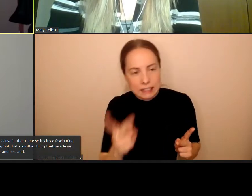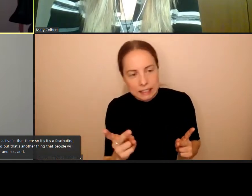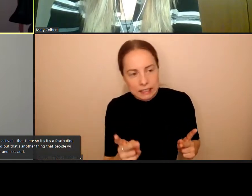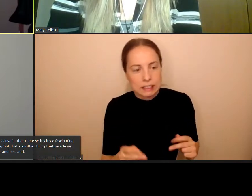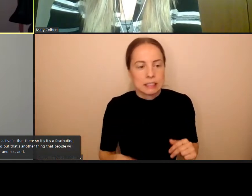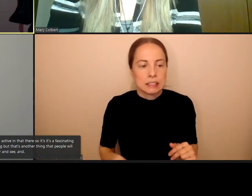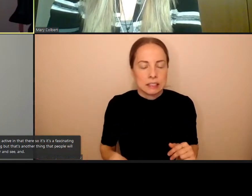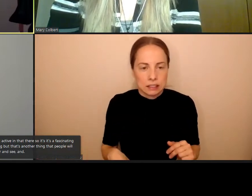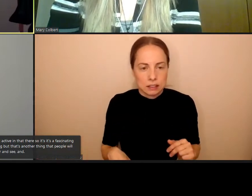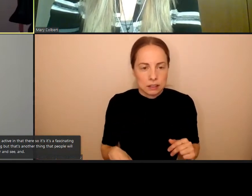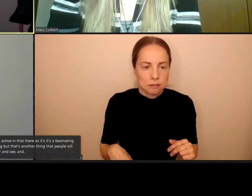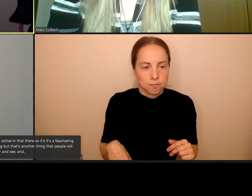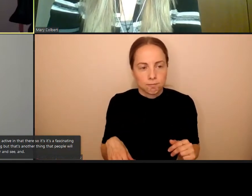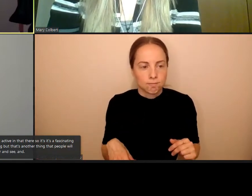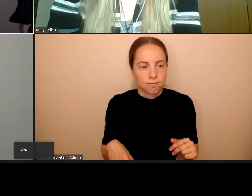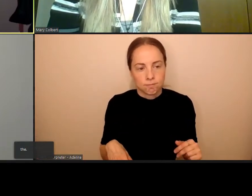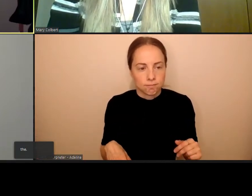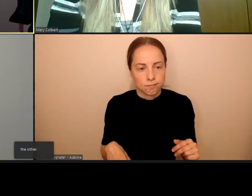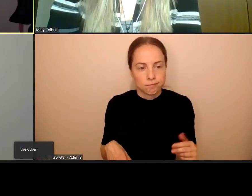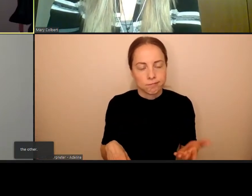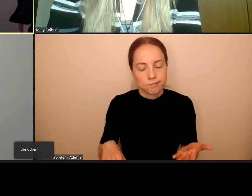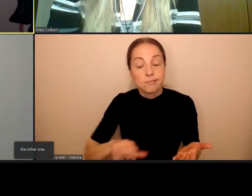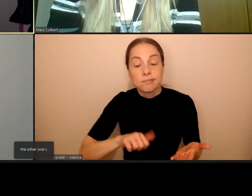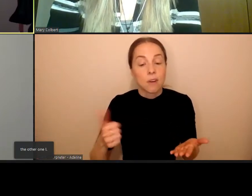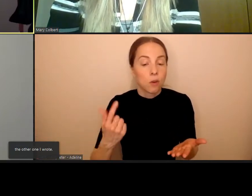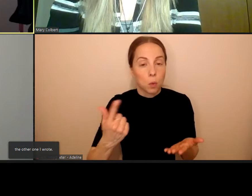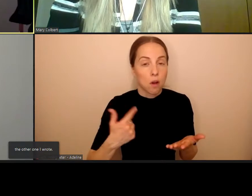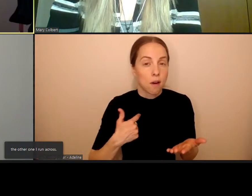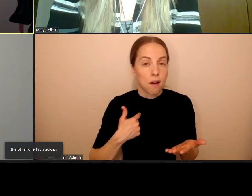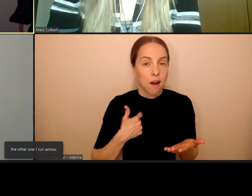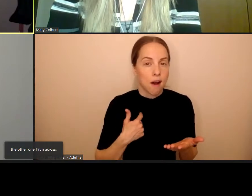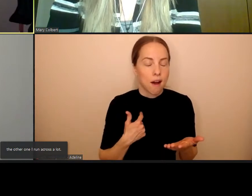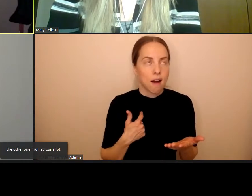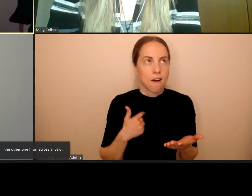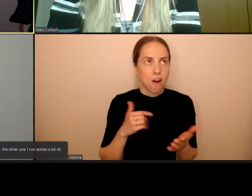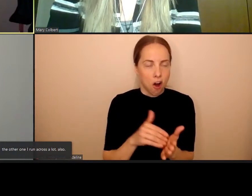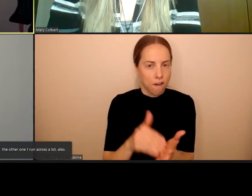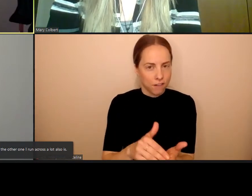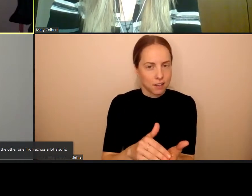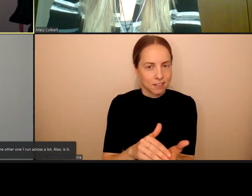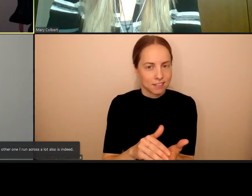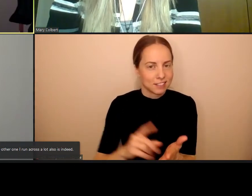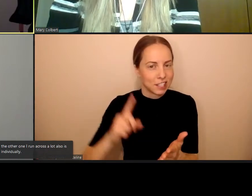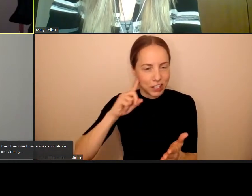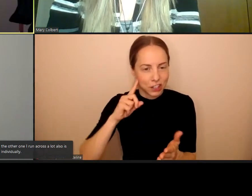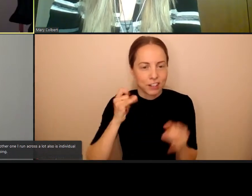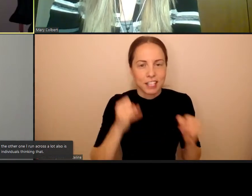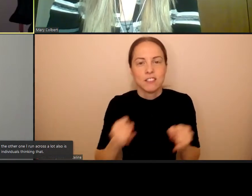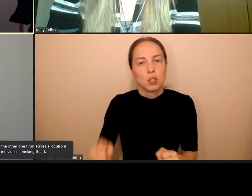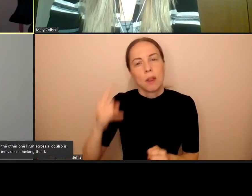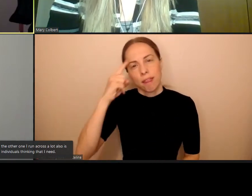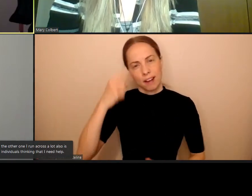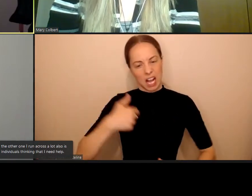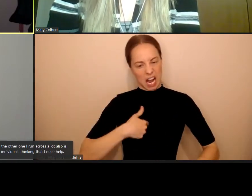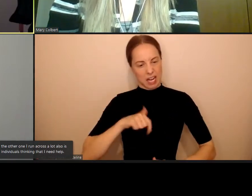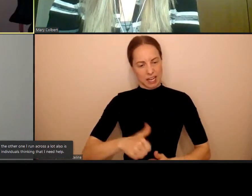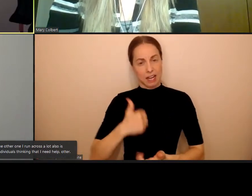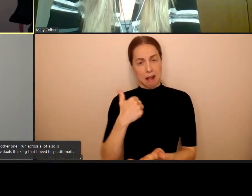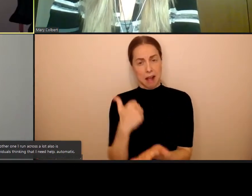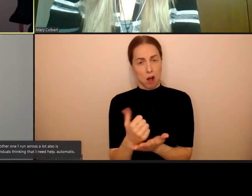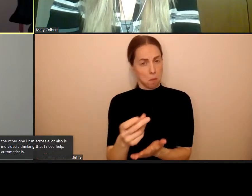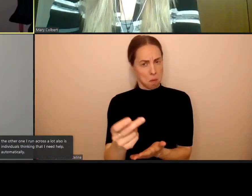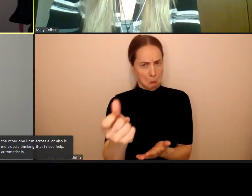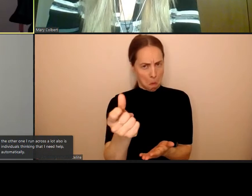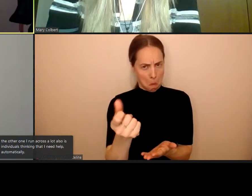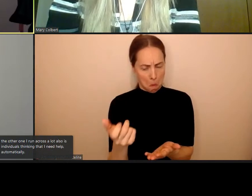um, the other one I run across a lot also is individuals thinking that I need help